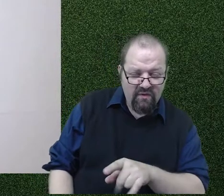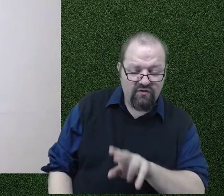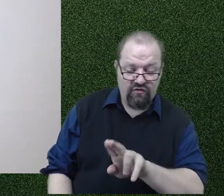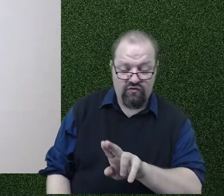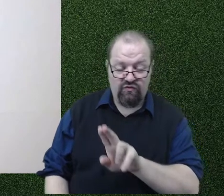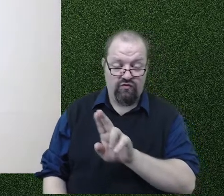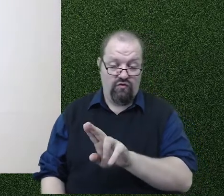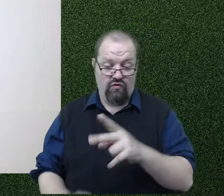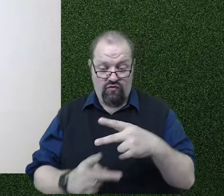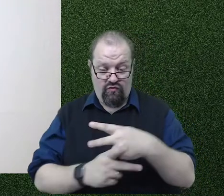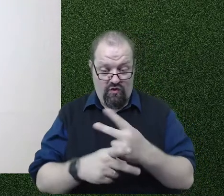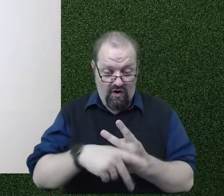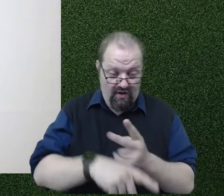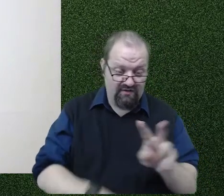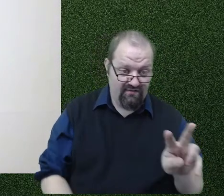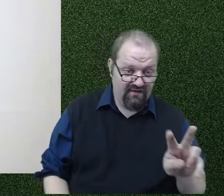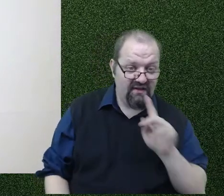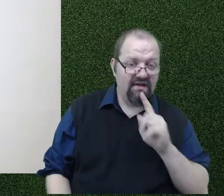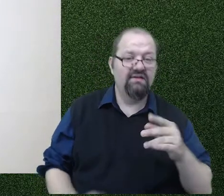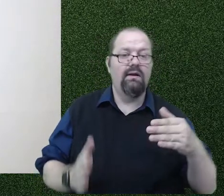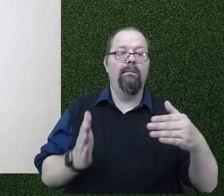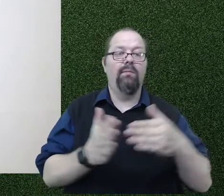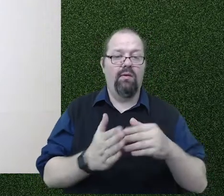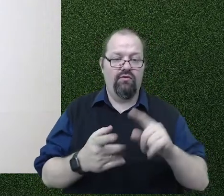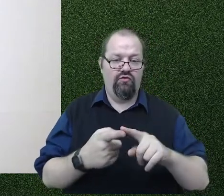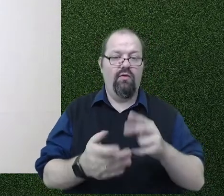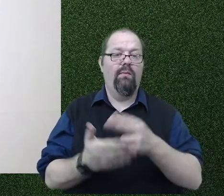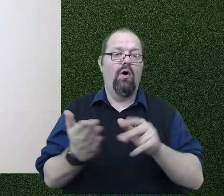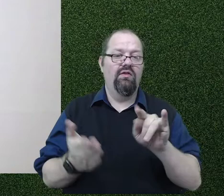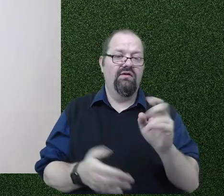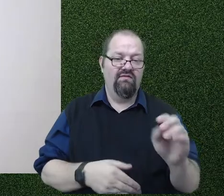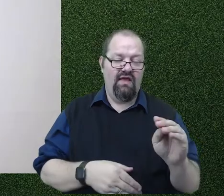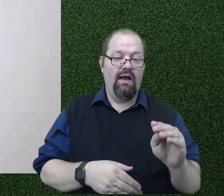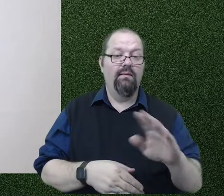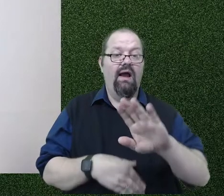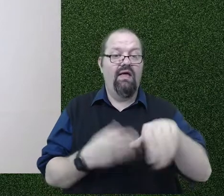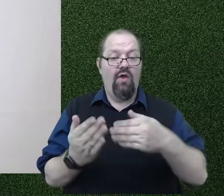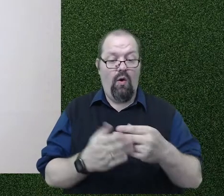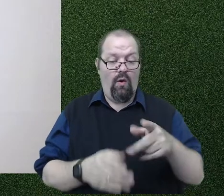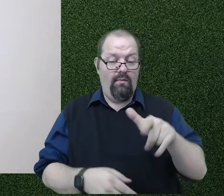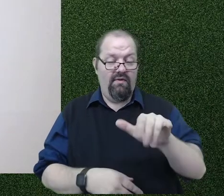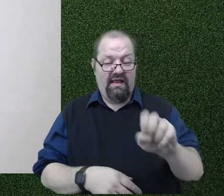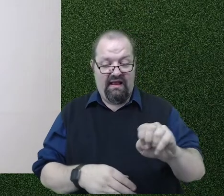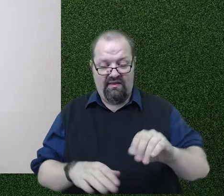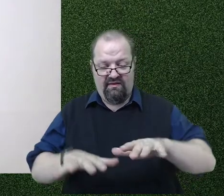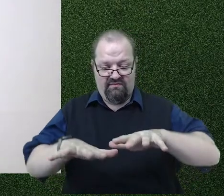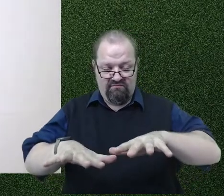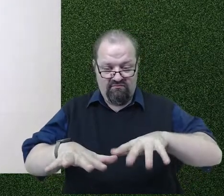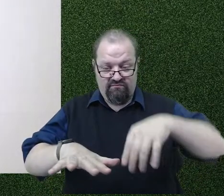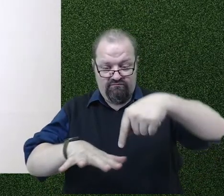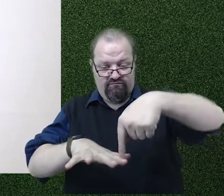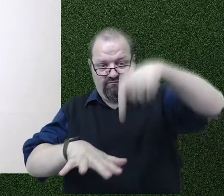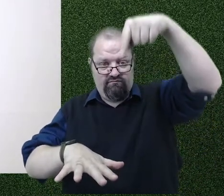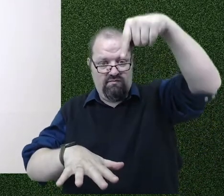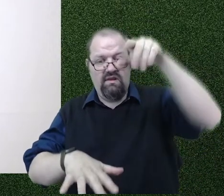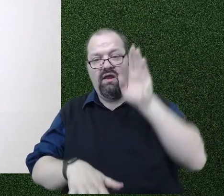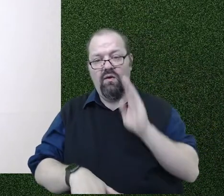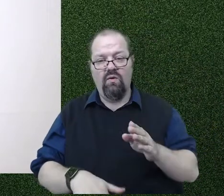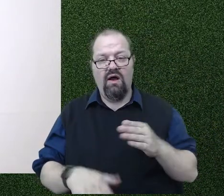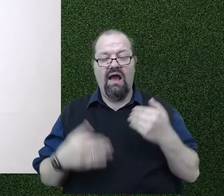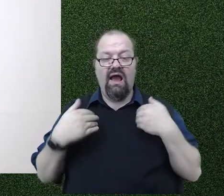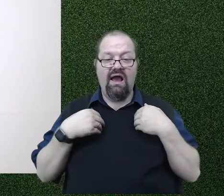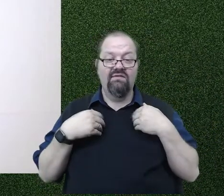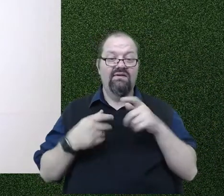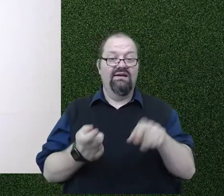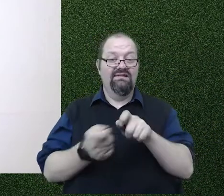it's perpendicular to both of them. It's perpendicular to the entire plane that's spanned by those guys. And b cross u, it actually has the exact